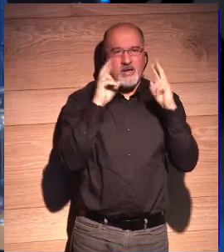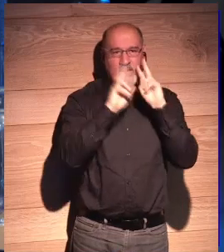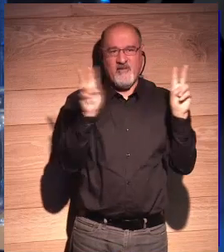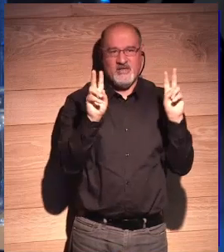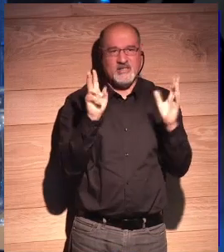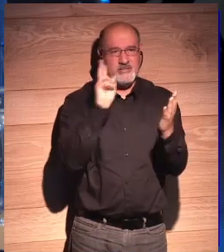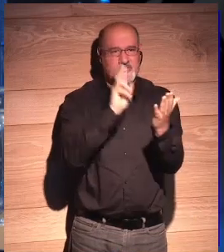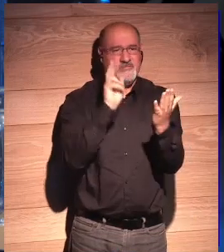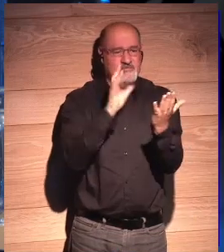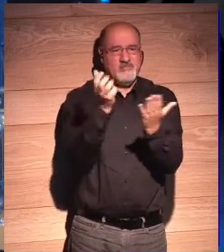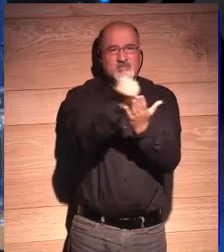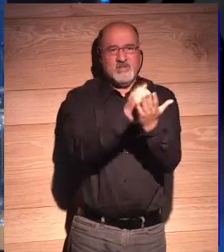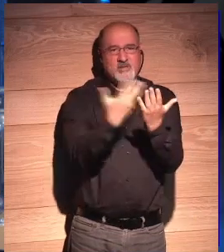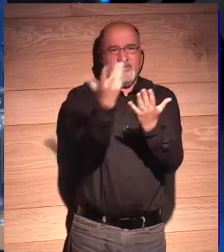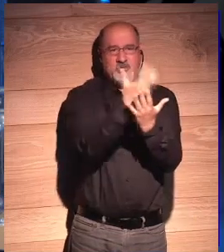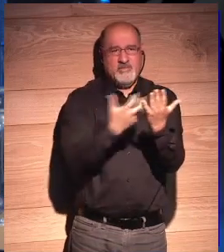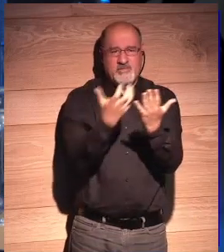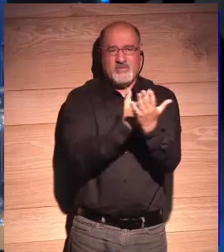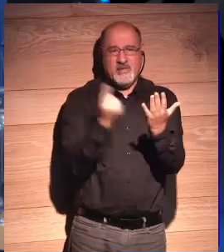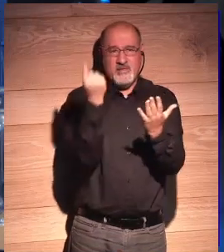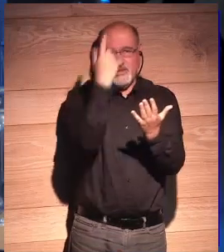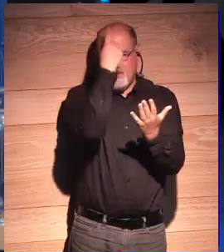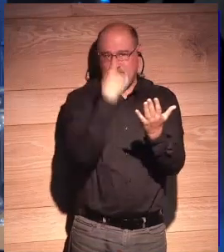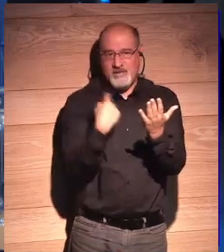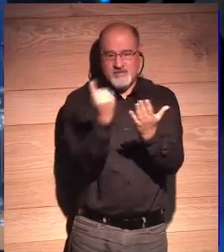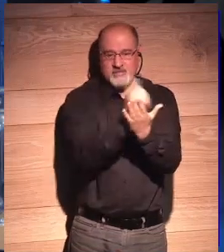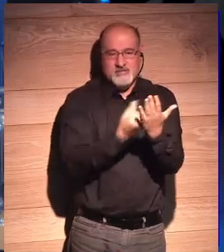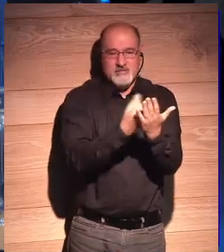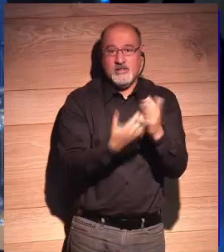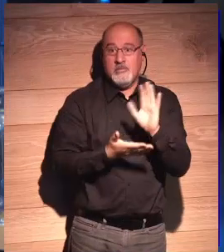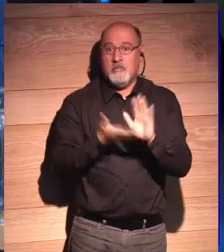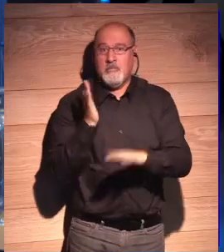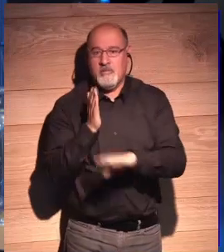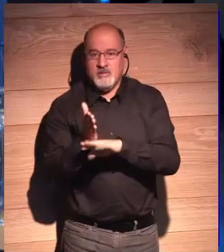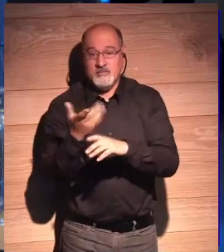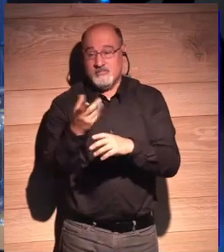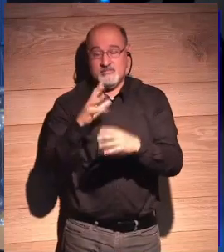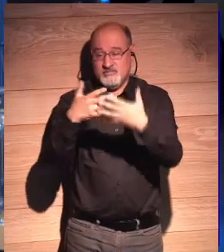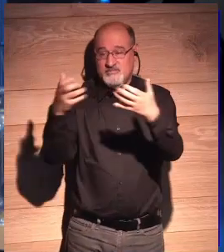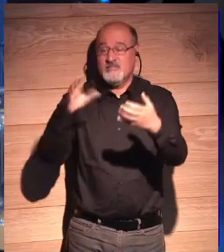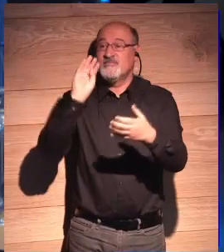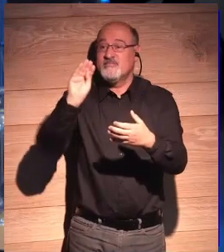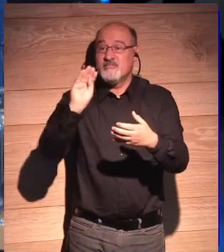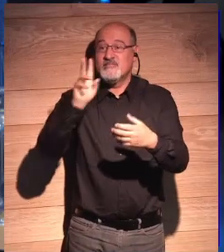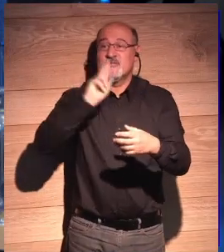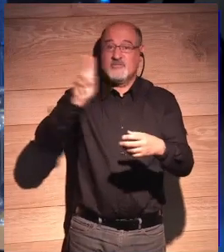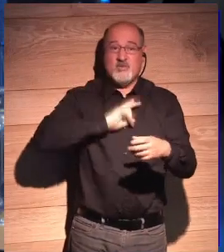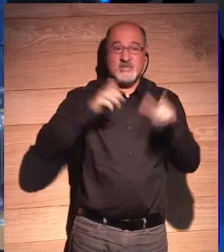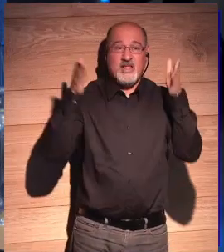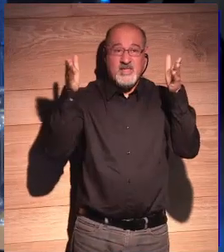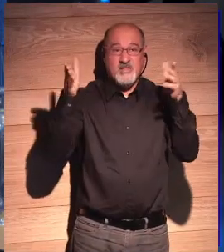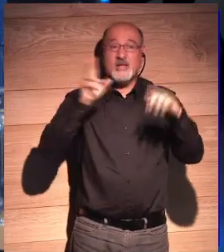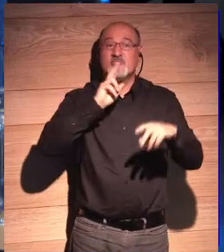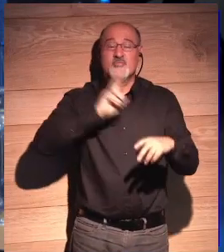going to try one of these graphic novels, and they'd go home and go, it's just a comic. I got fooled again. It'd be like if you made up some like